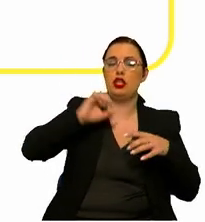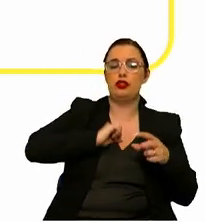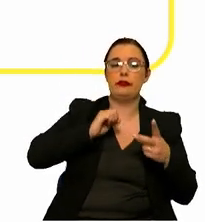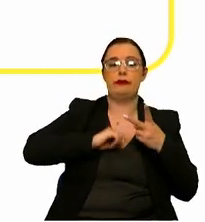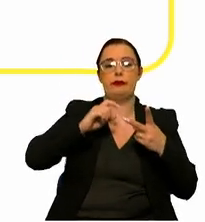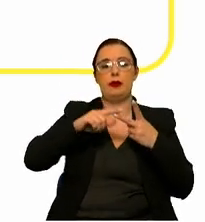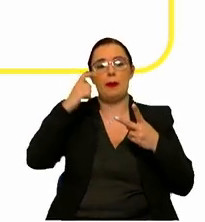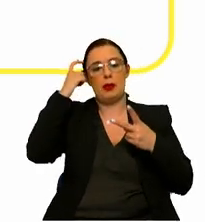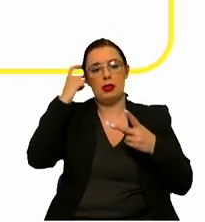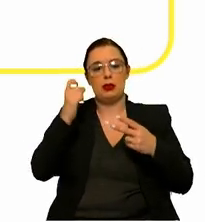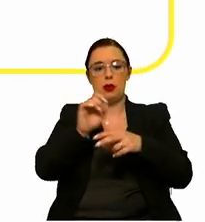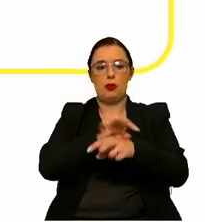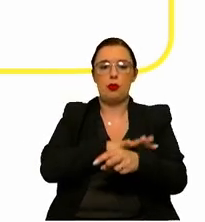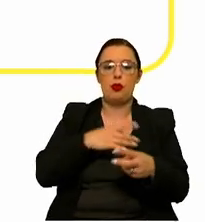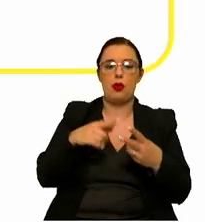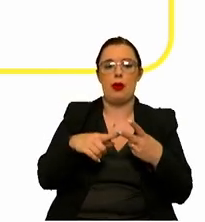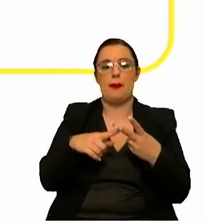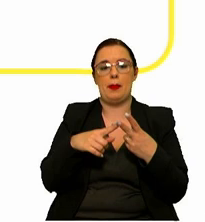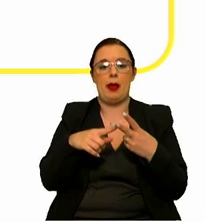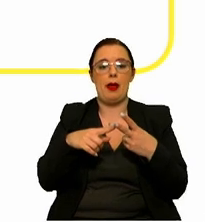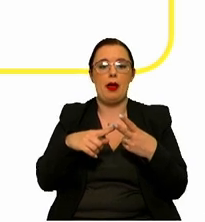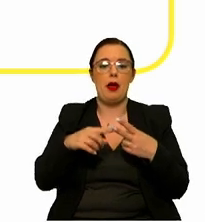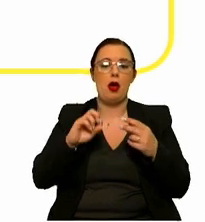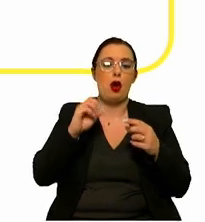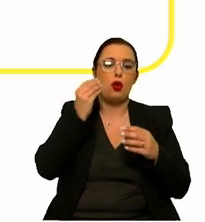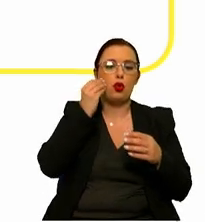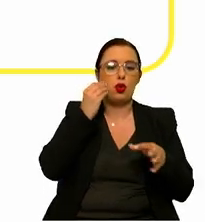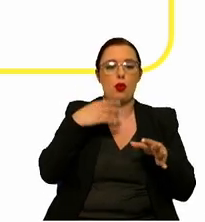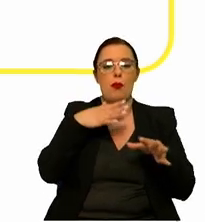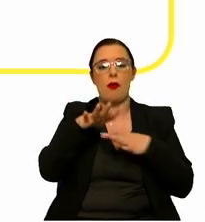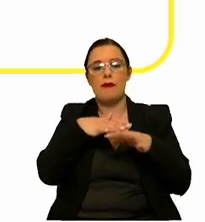poem, or a subject work that I need to do